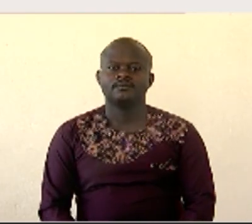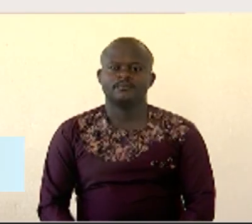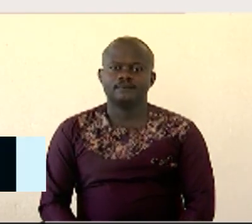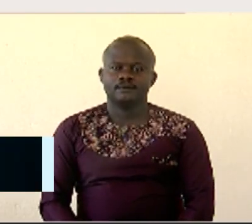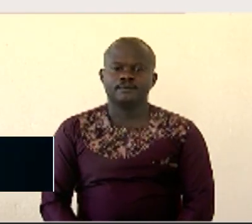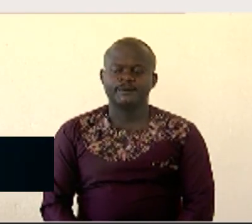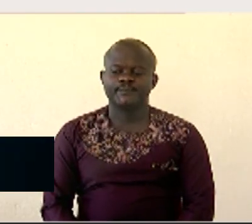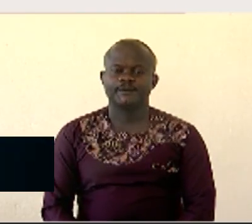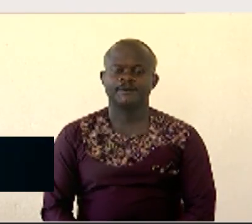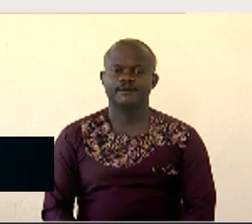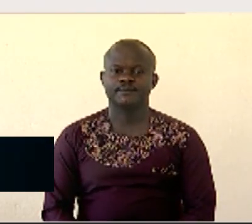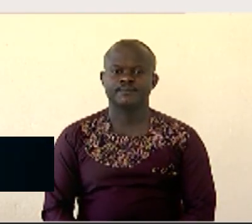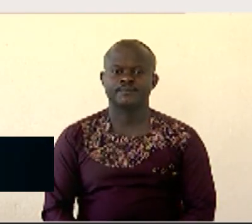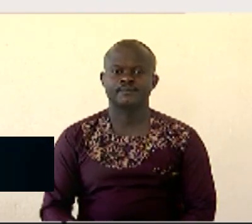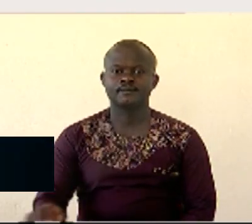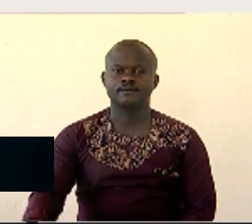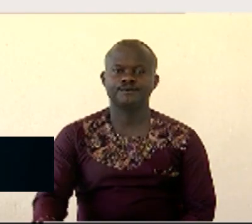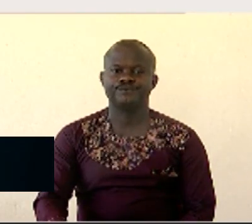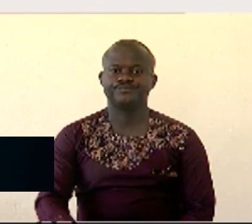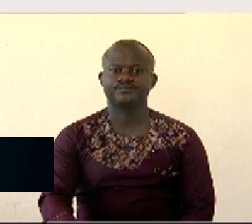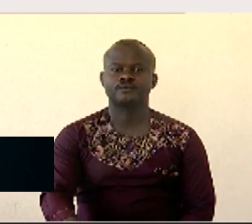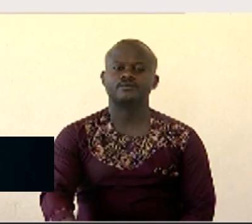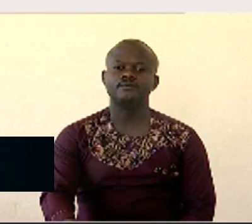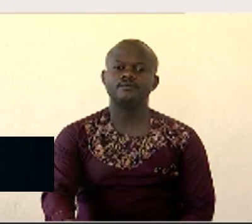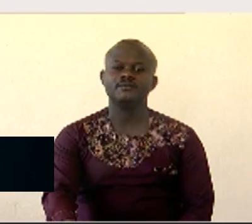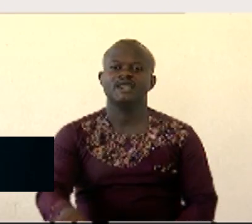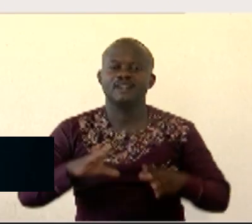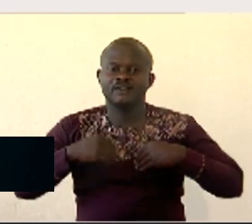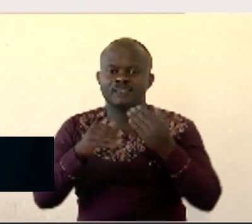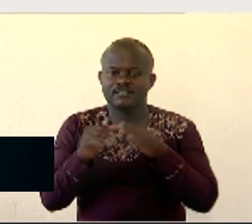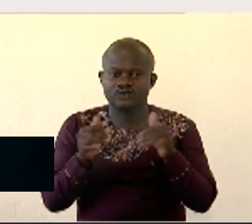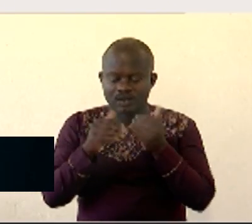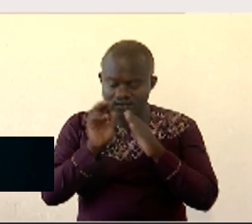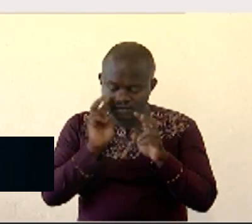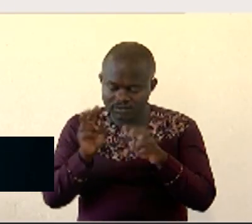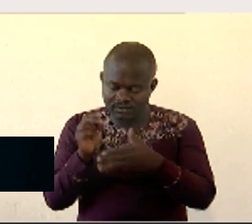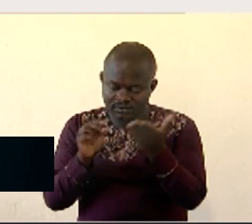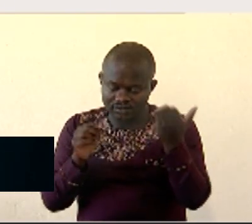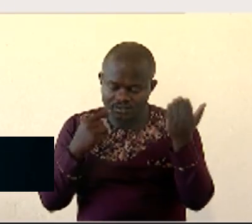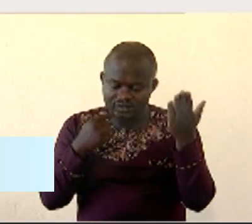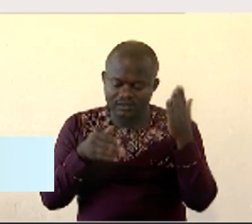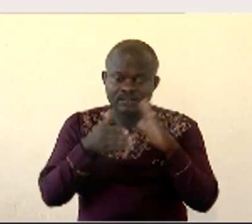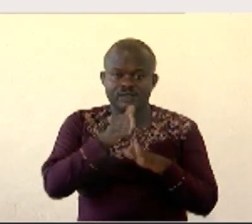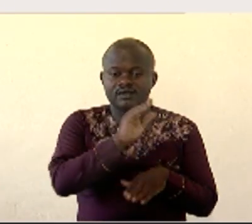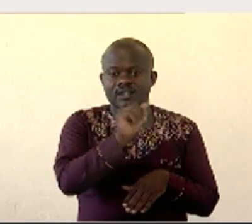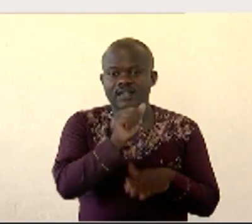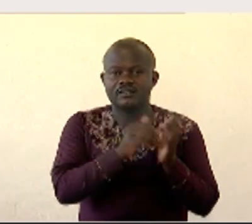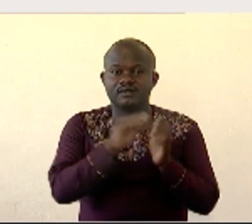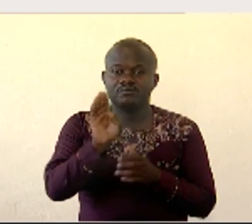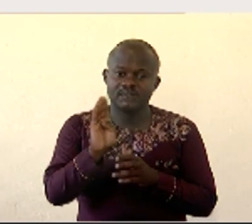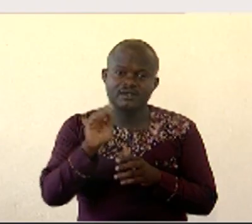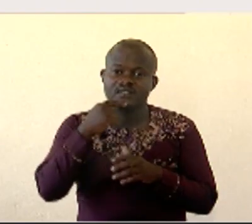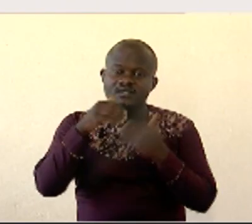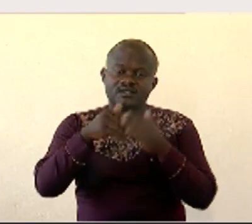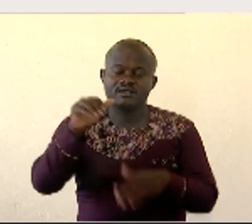the carbon dioxide concentration. Let's try to see. All right, this is A, this is B, and this is